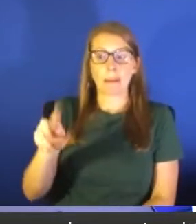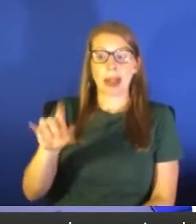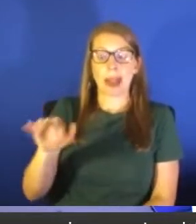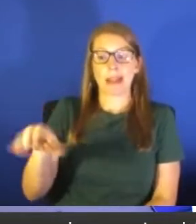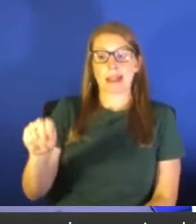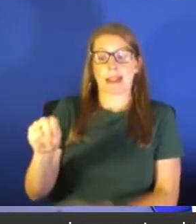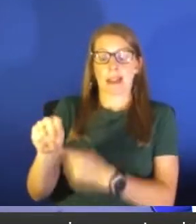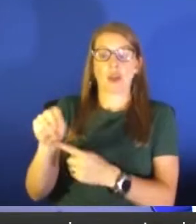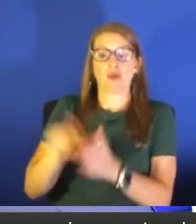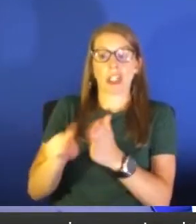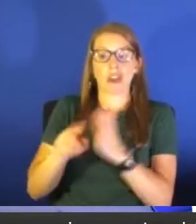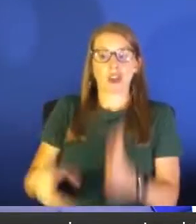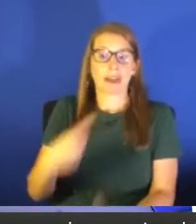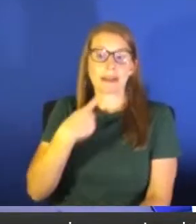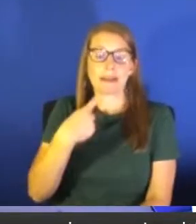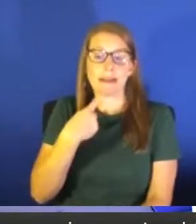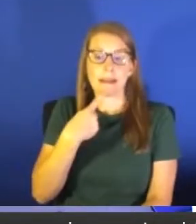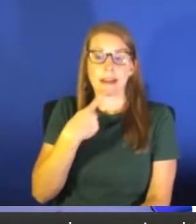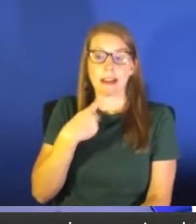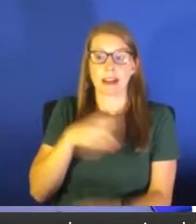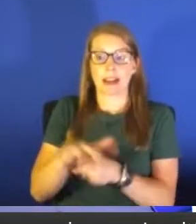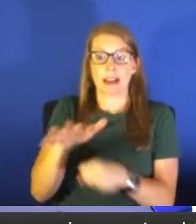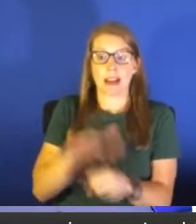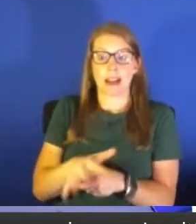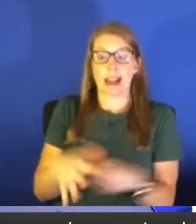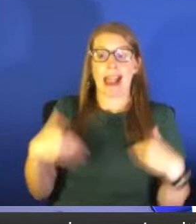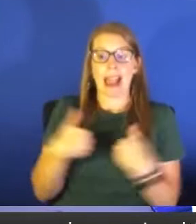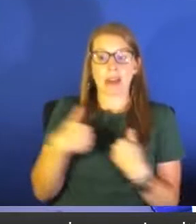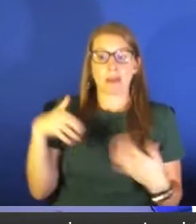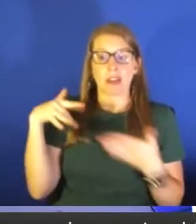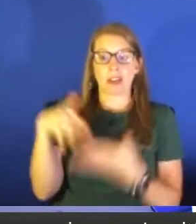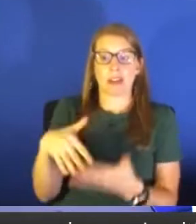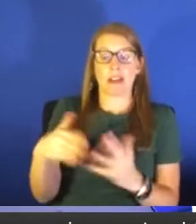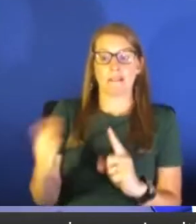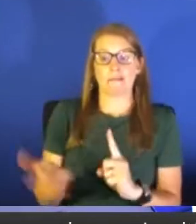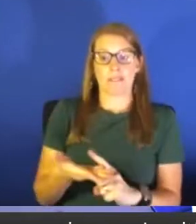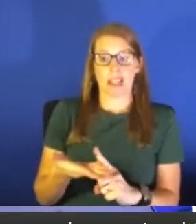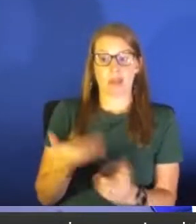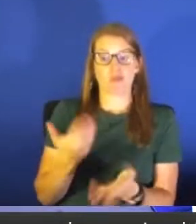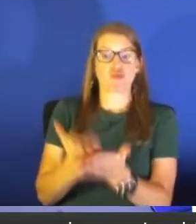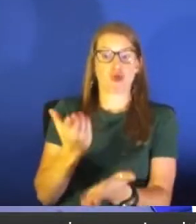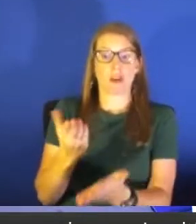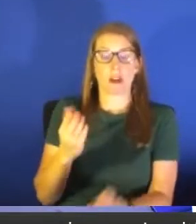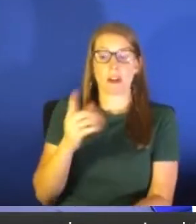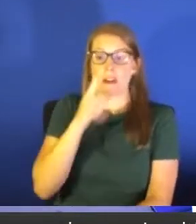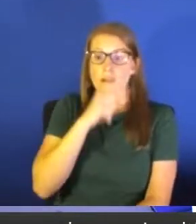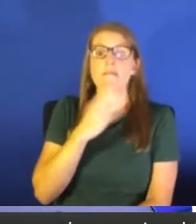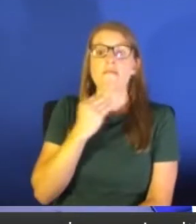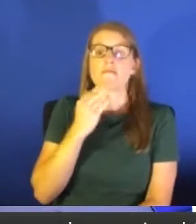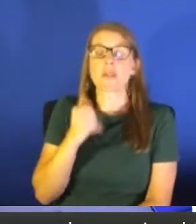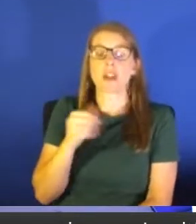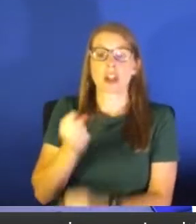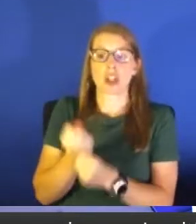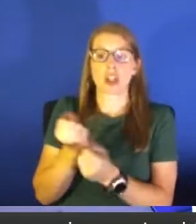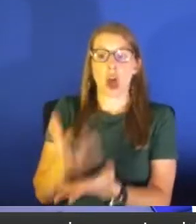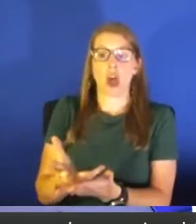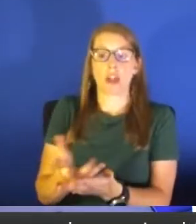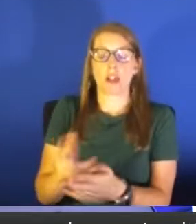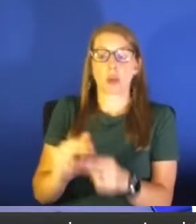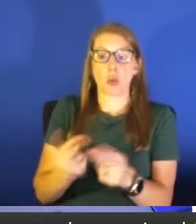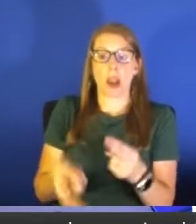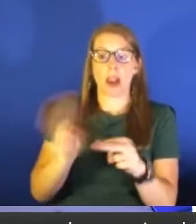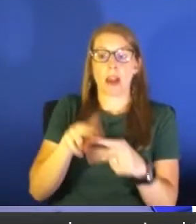say there have been enough animal studies to convincingly prove that artificial sweeteners cause weight gain,